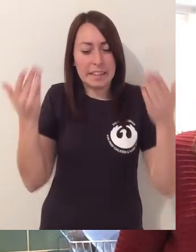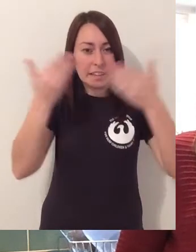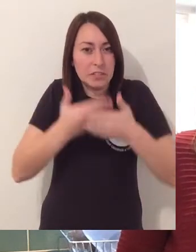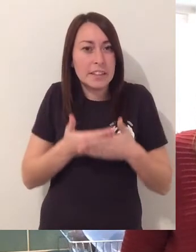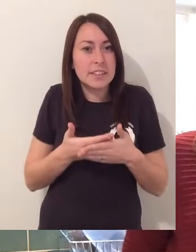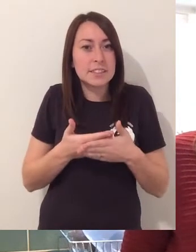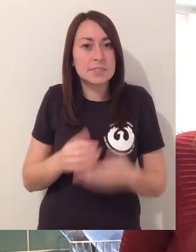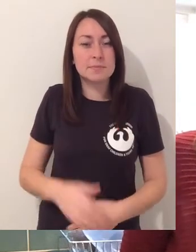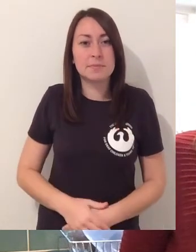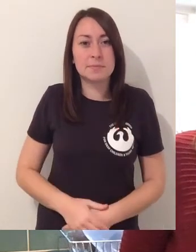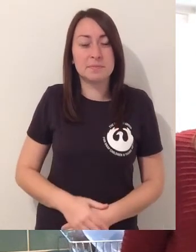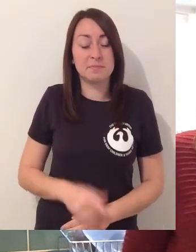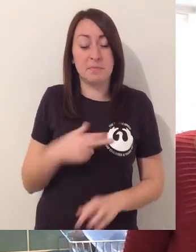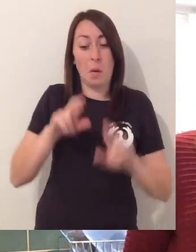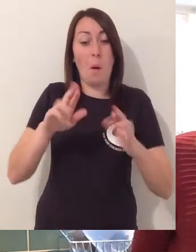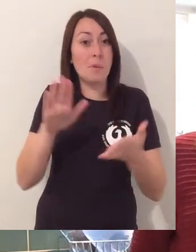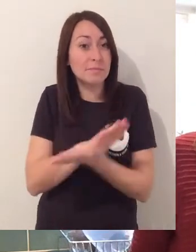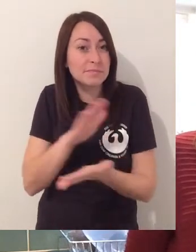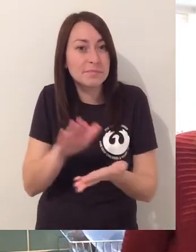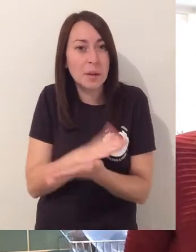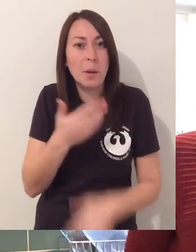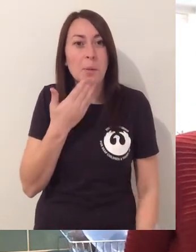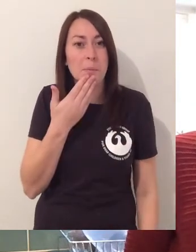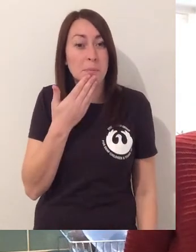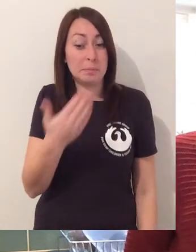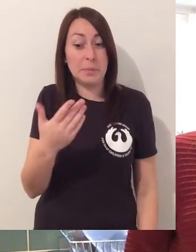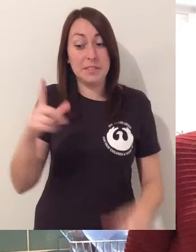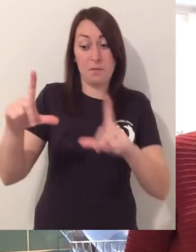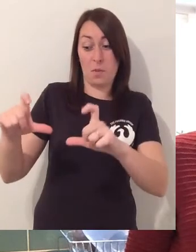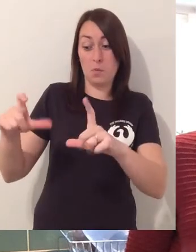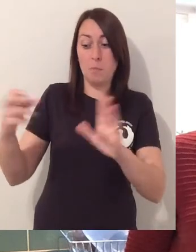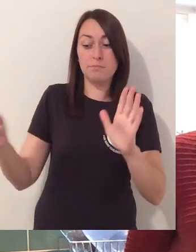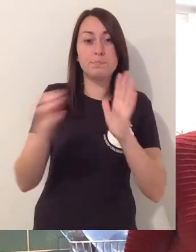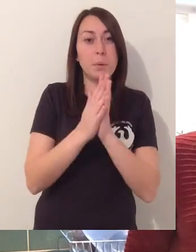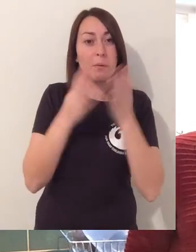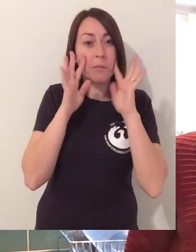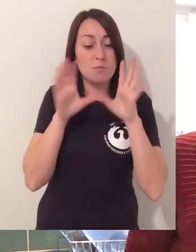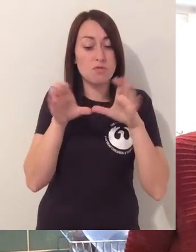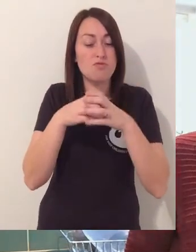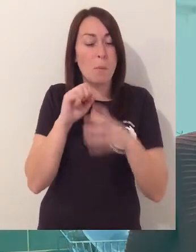winter nights. I hope you enjoy it. Please send us a picture on our Facebook group so we can see what you've made.